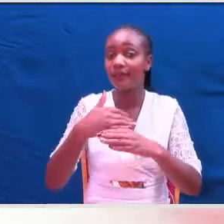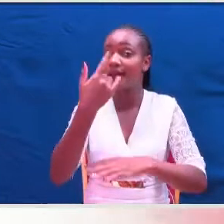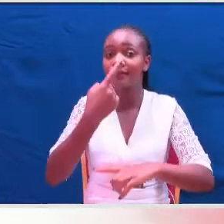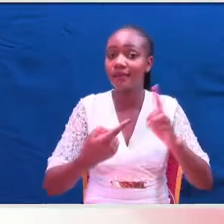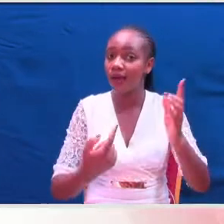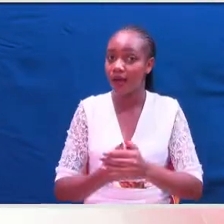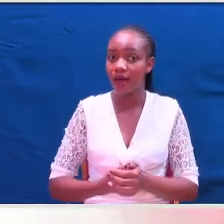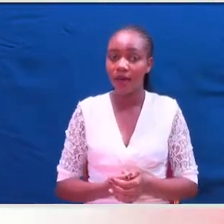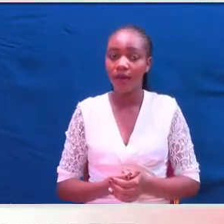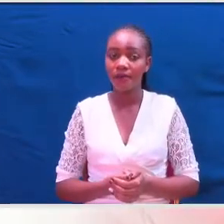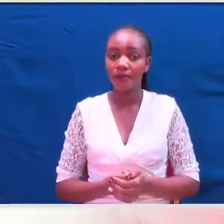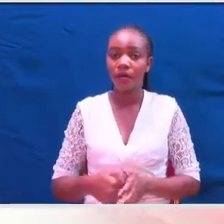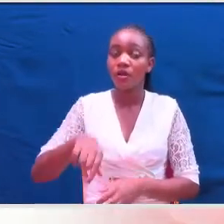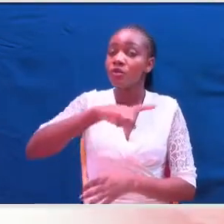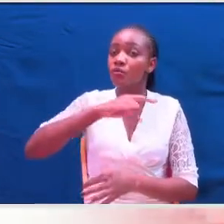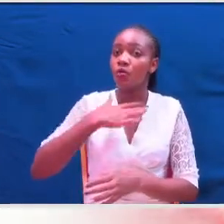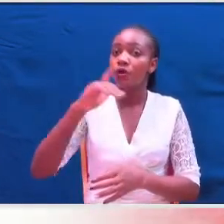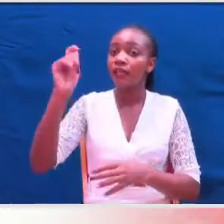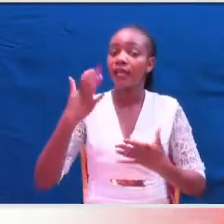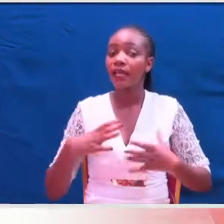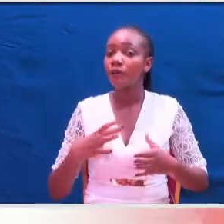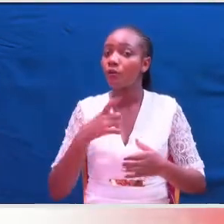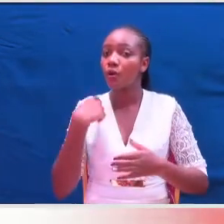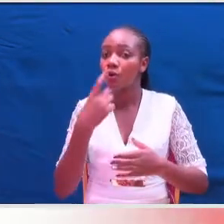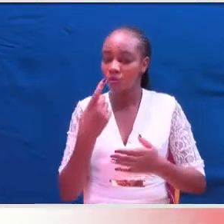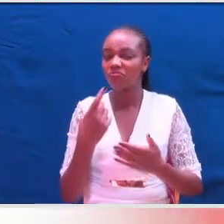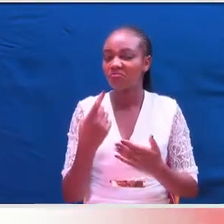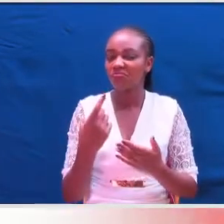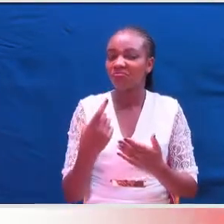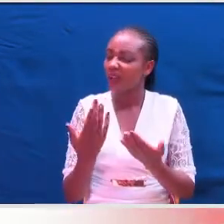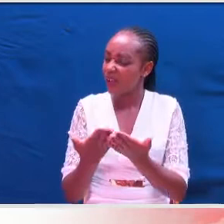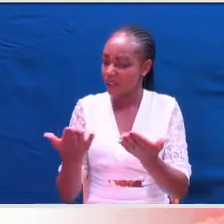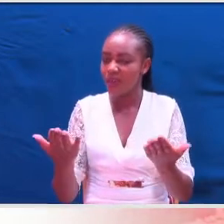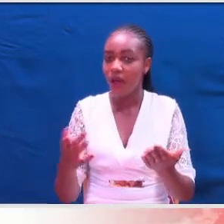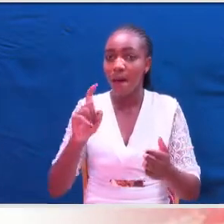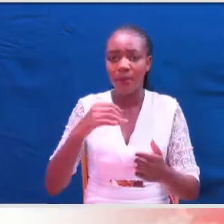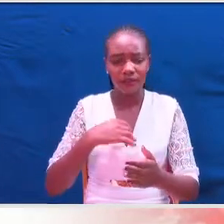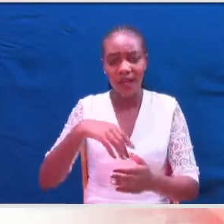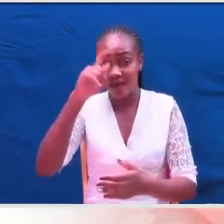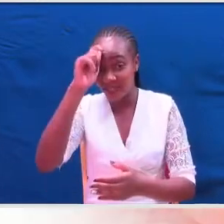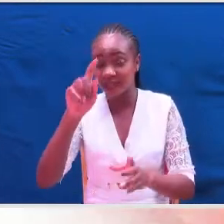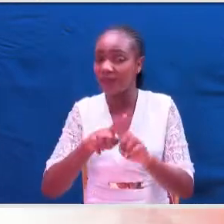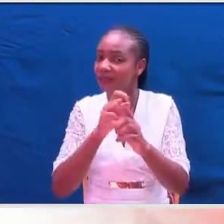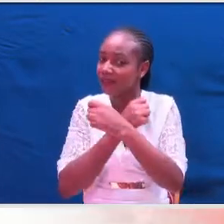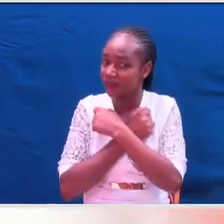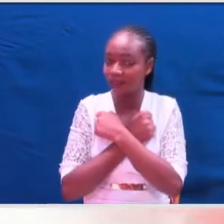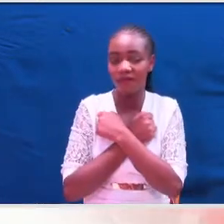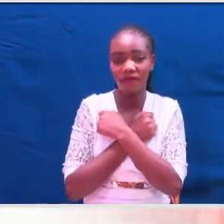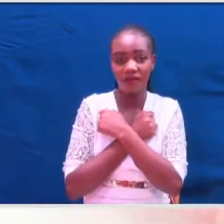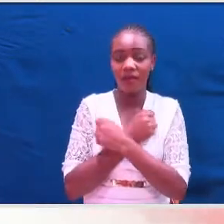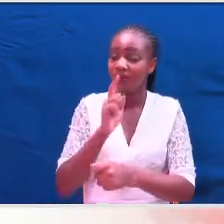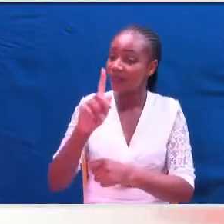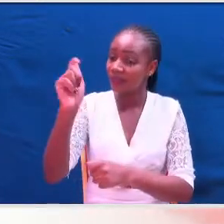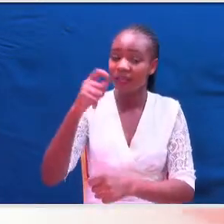Nataka wa Kenya ambao wanaishi kama watu wanaheshimiana, wanaishi kama watu ambao wanapendana. Hiyo ndio Kenya tunataka